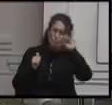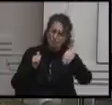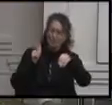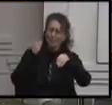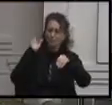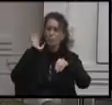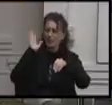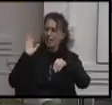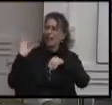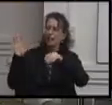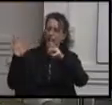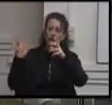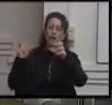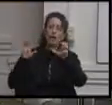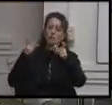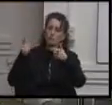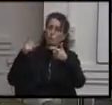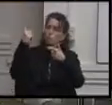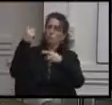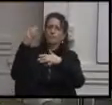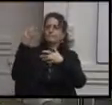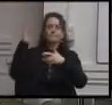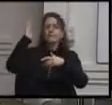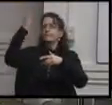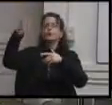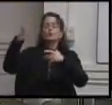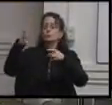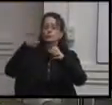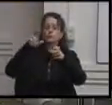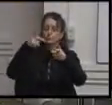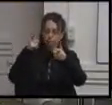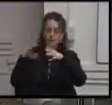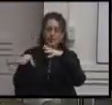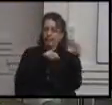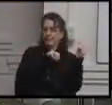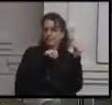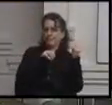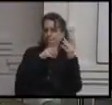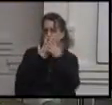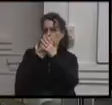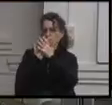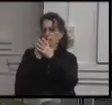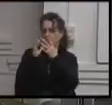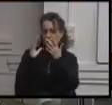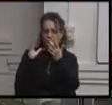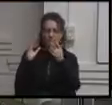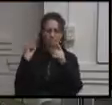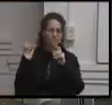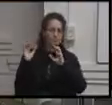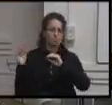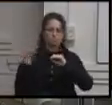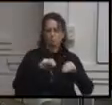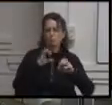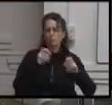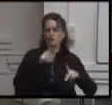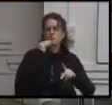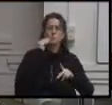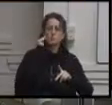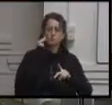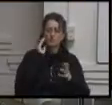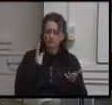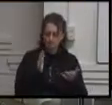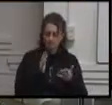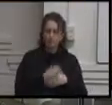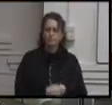group that we're talking about. So they come back in. The question basically, I think, that we're asking, how do you want the folks to come